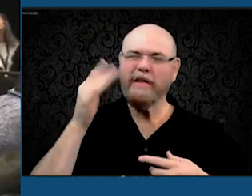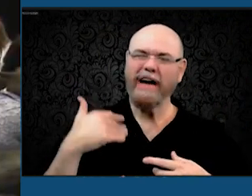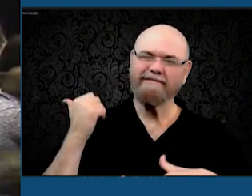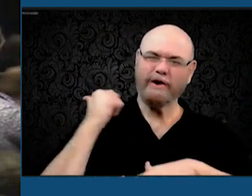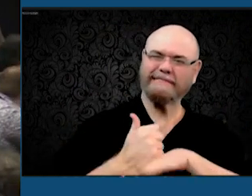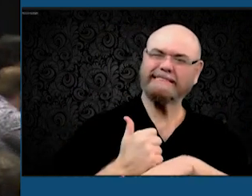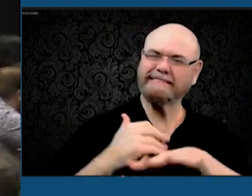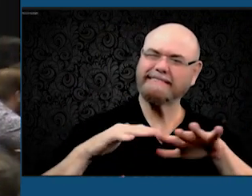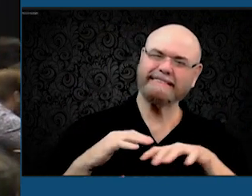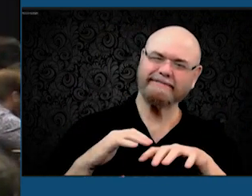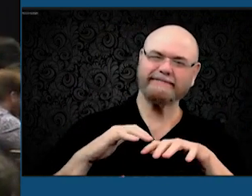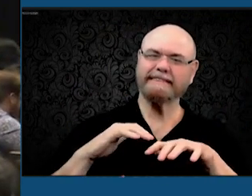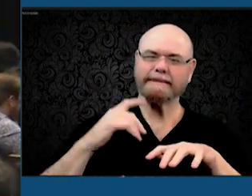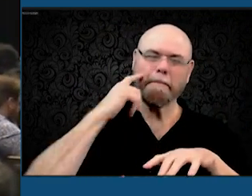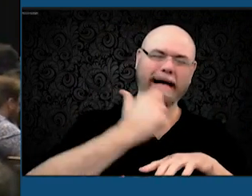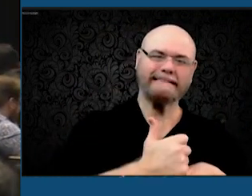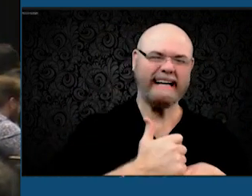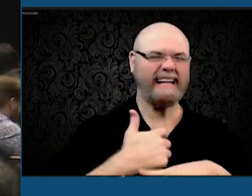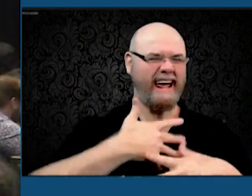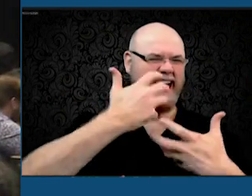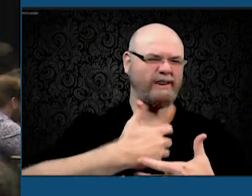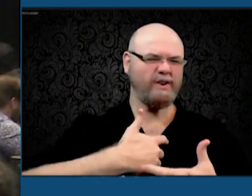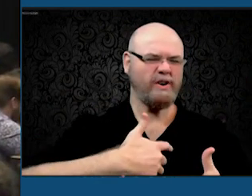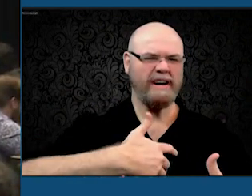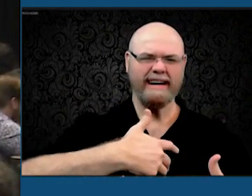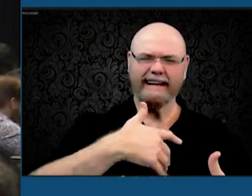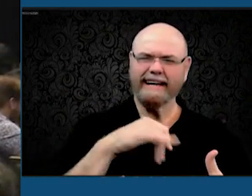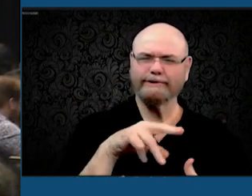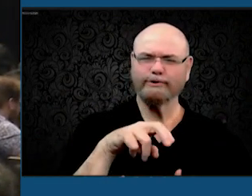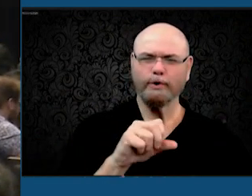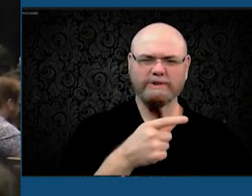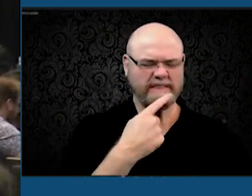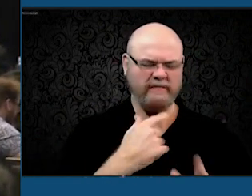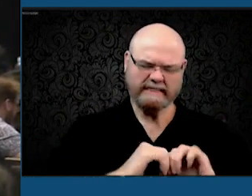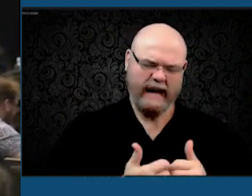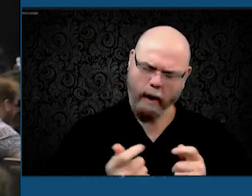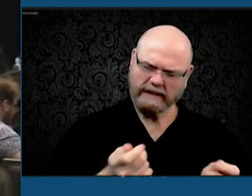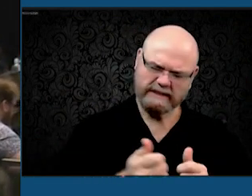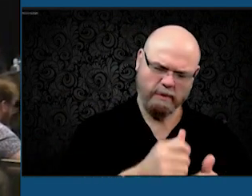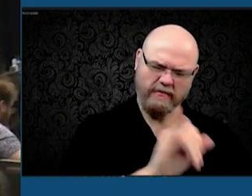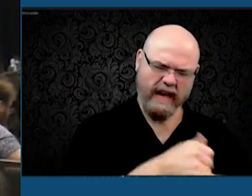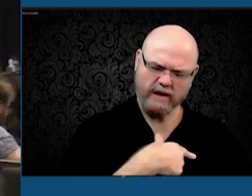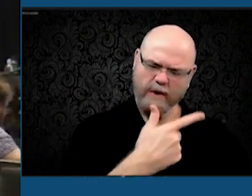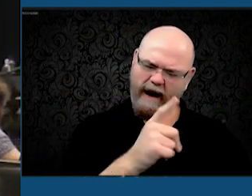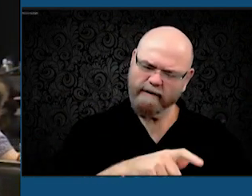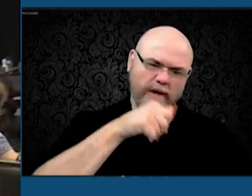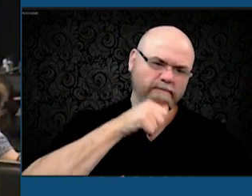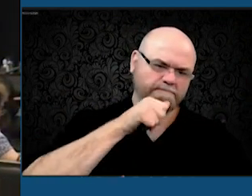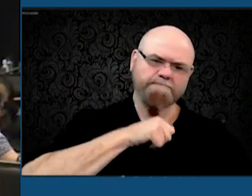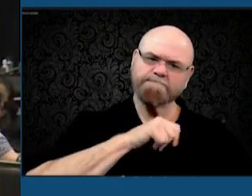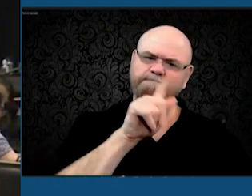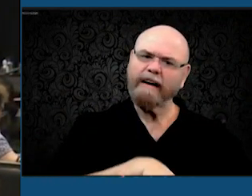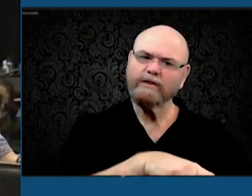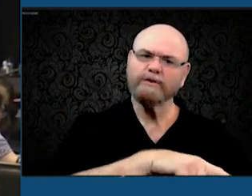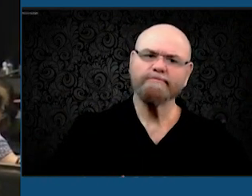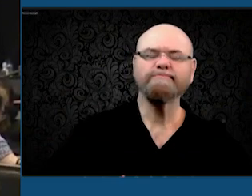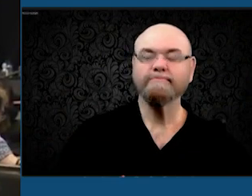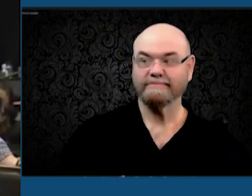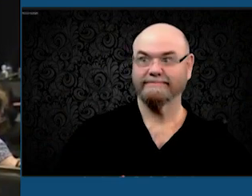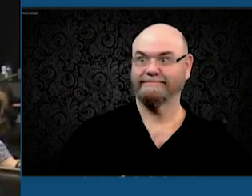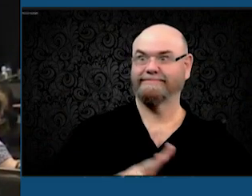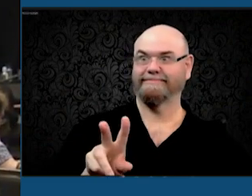issues. And he'd say, son, this is the way I deal with stuff. You're going to have to learn to get used to it. Okay, Dad, I guess I'll